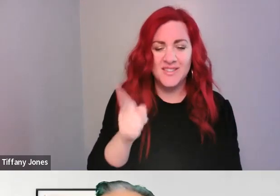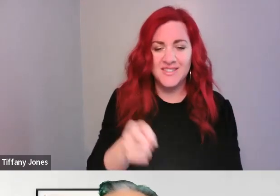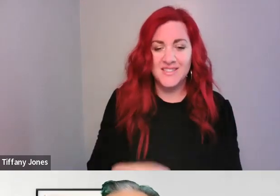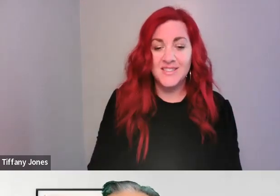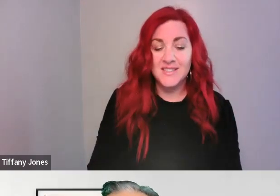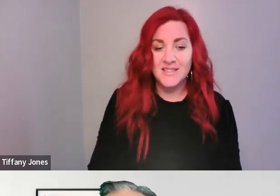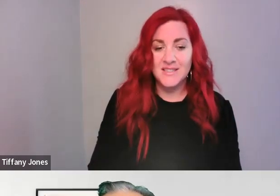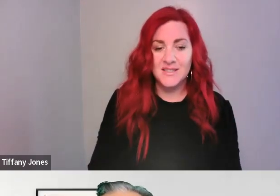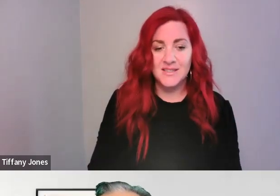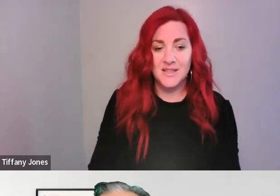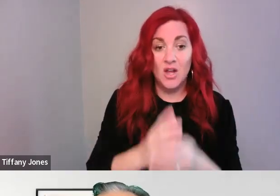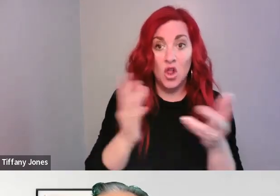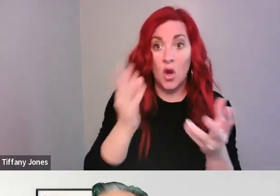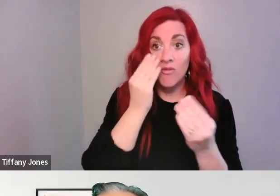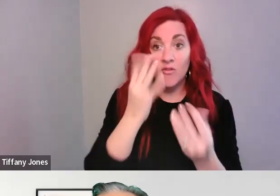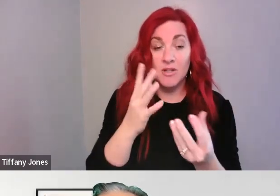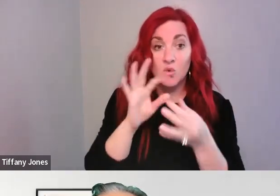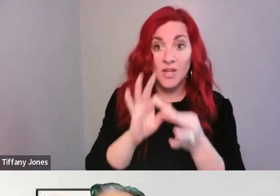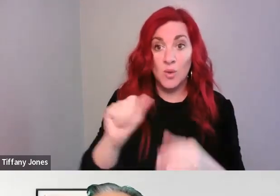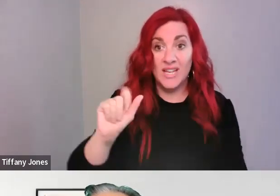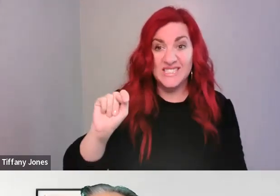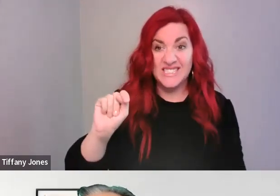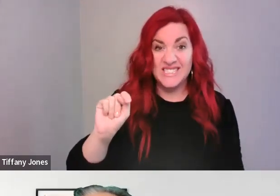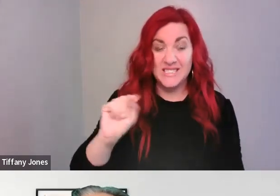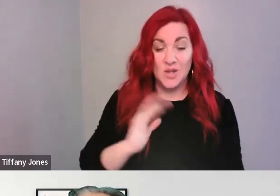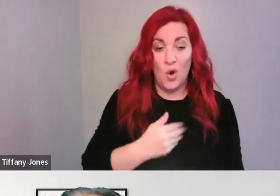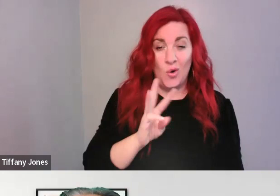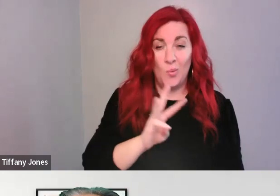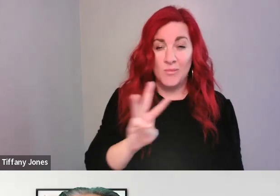have a lot of information about AT on our website.